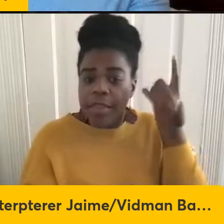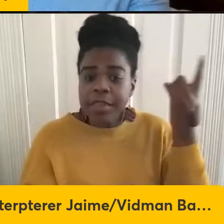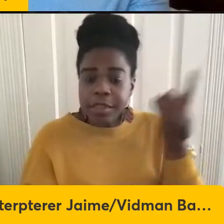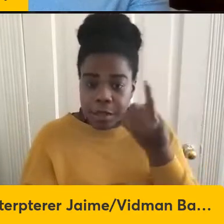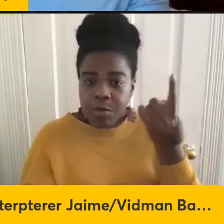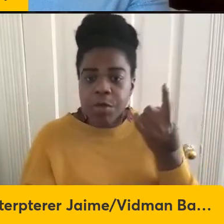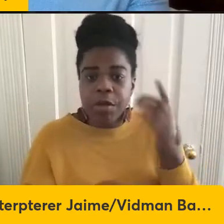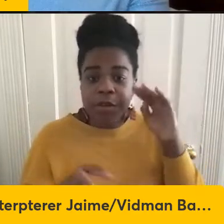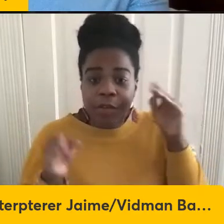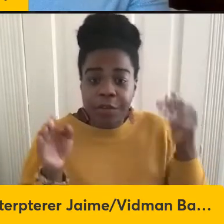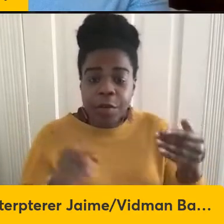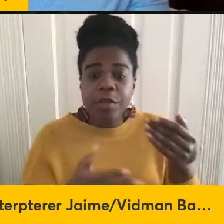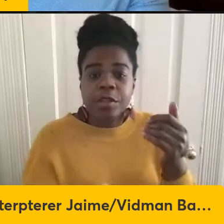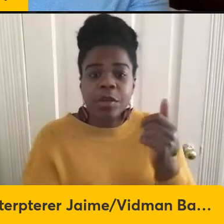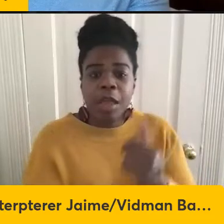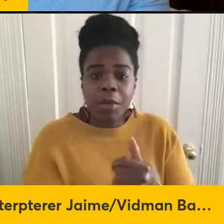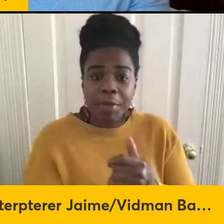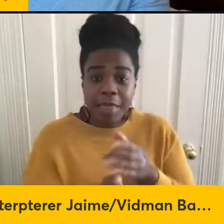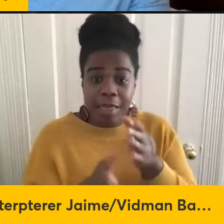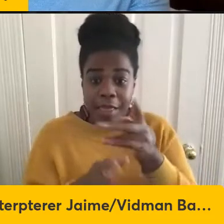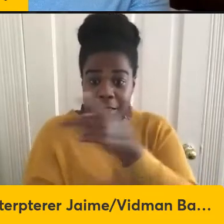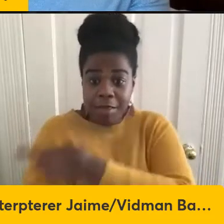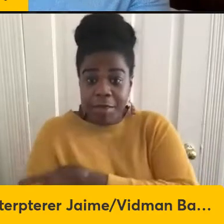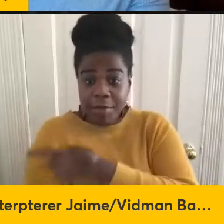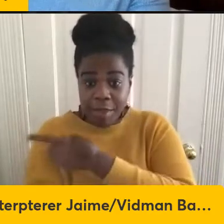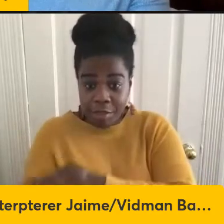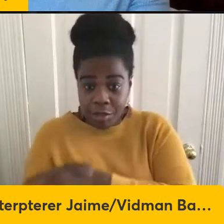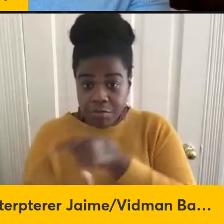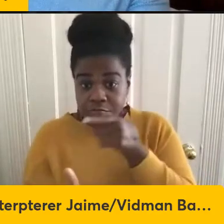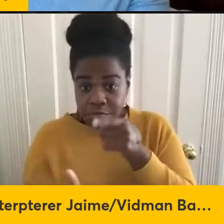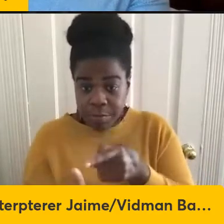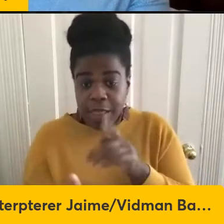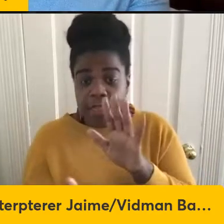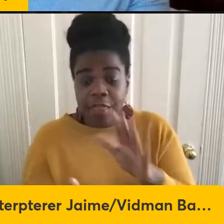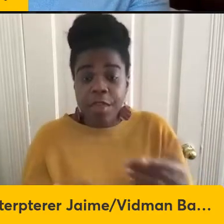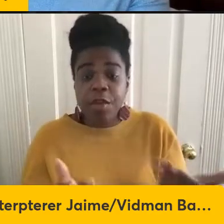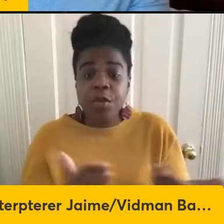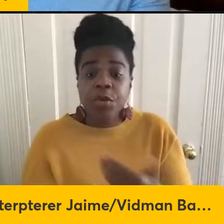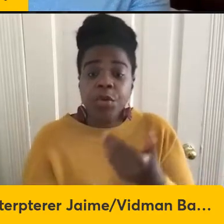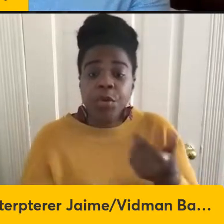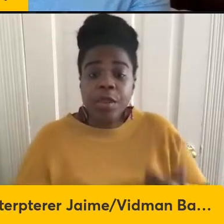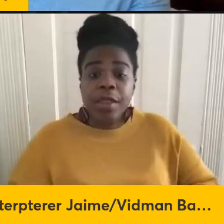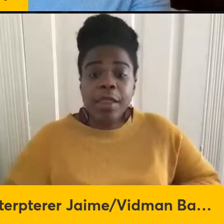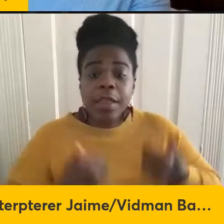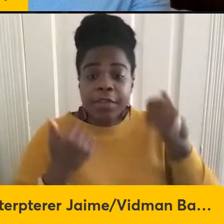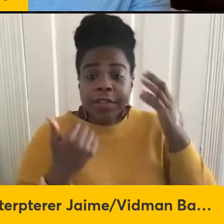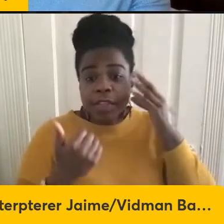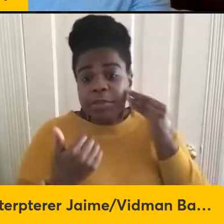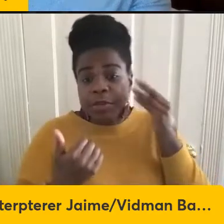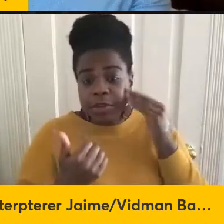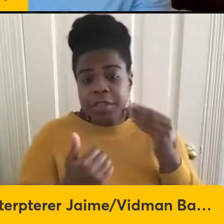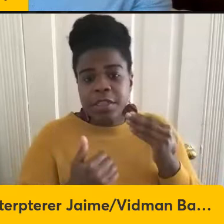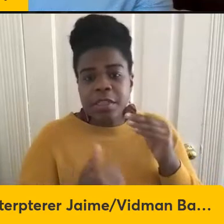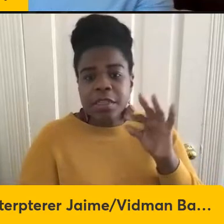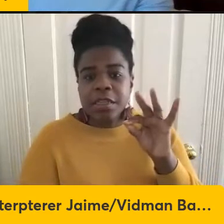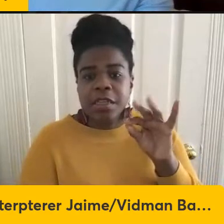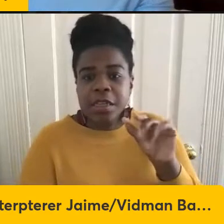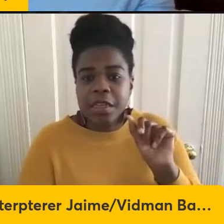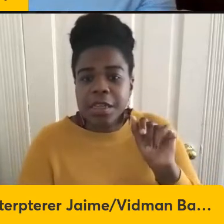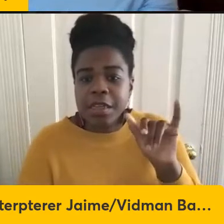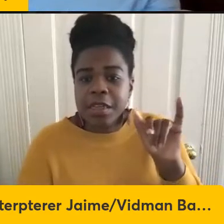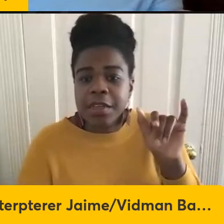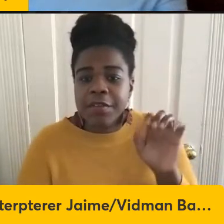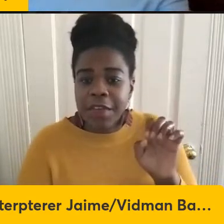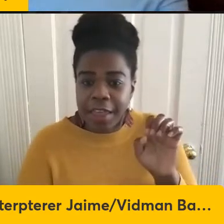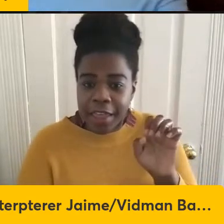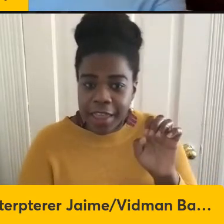dedicated to helping that patient deal with their new lived experience. Faye, I was wondering if I